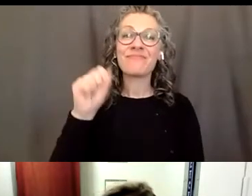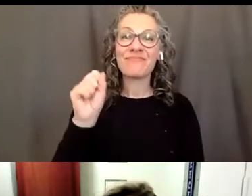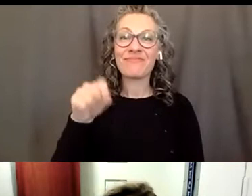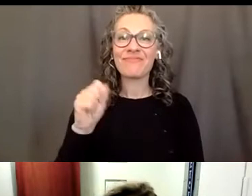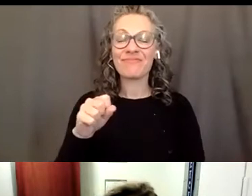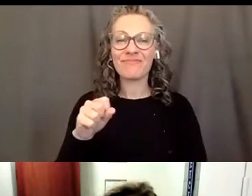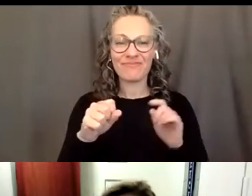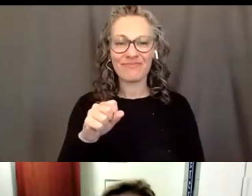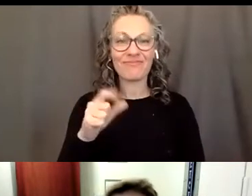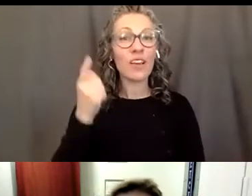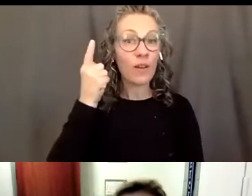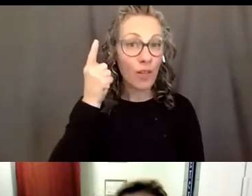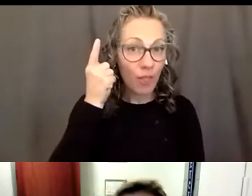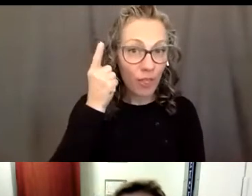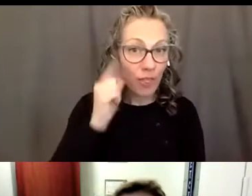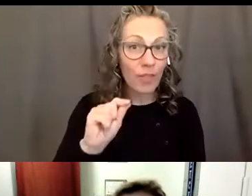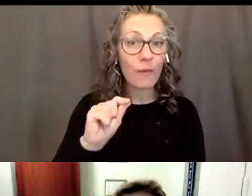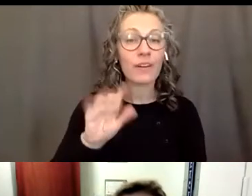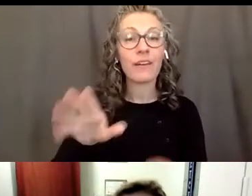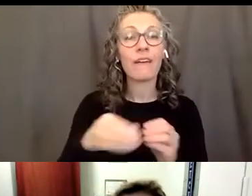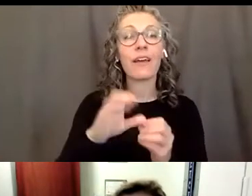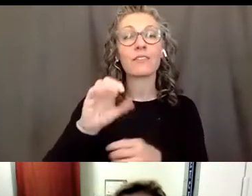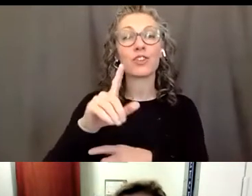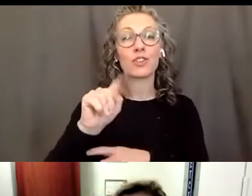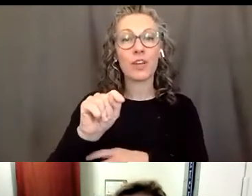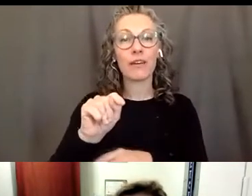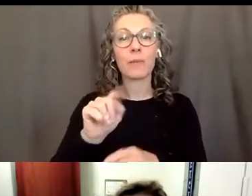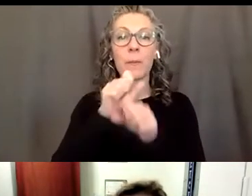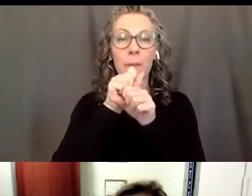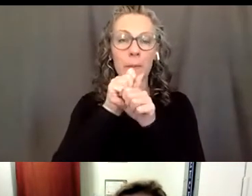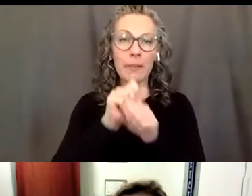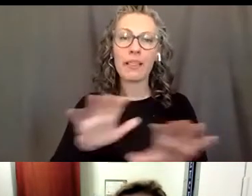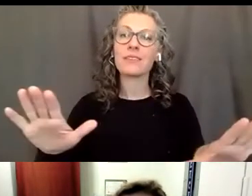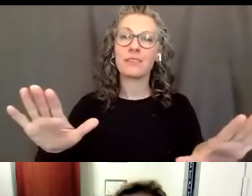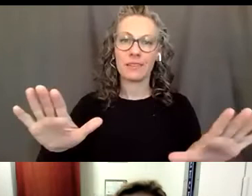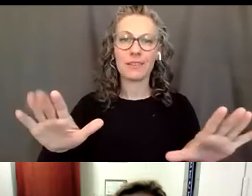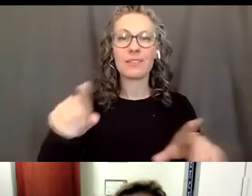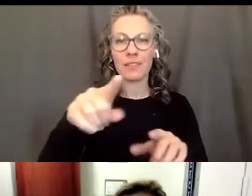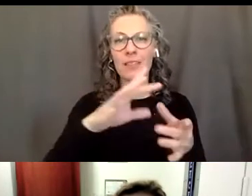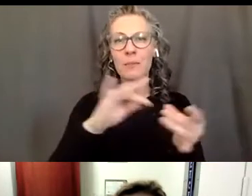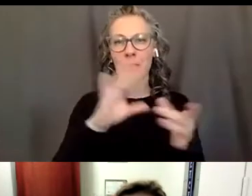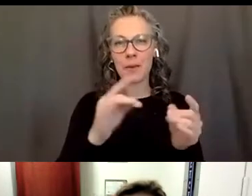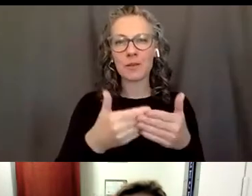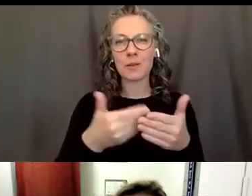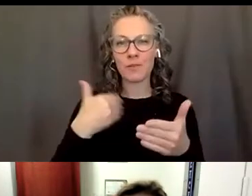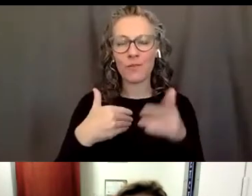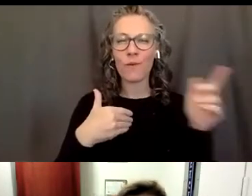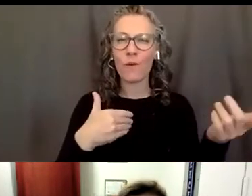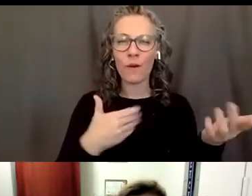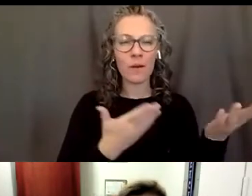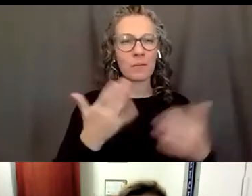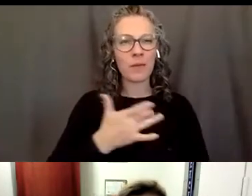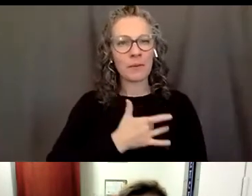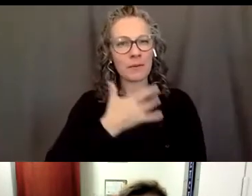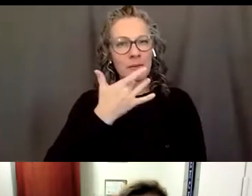little bit. Thorne threw in the chat about blessings, and I know they also mentioned earlier about maybe being sensitive